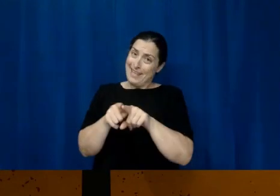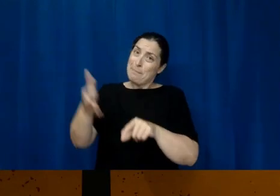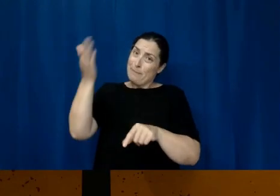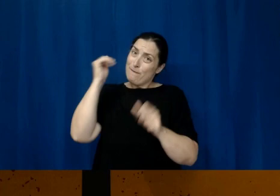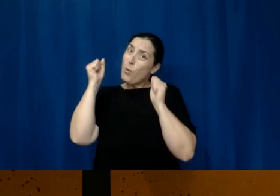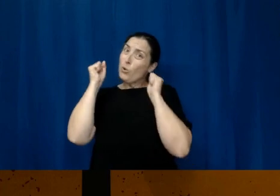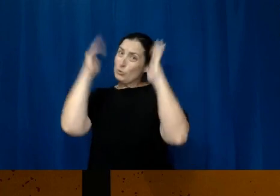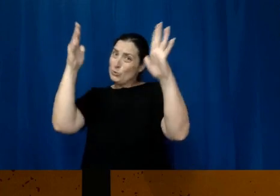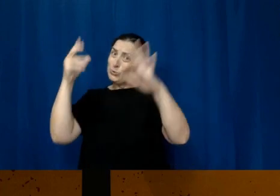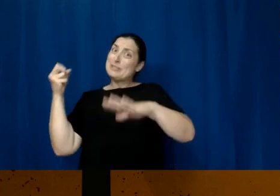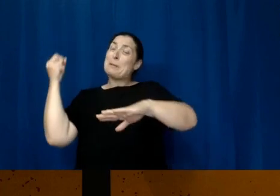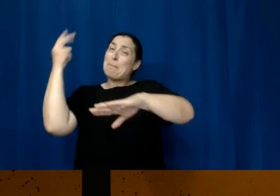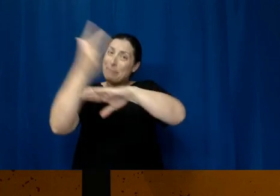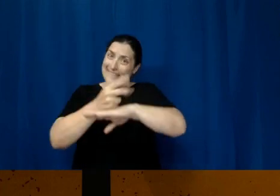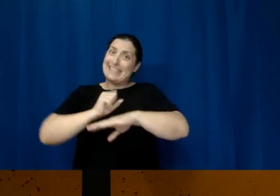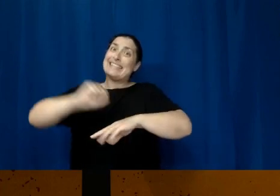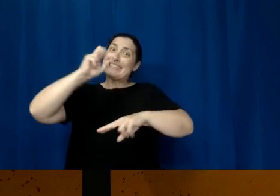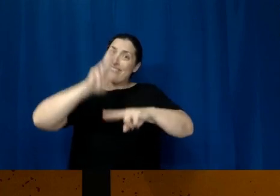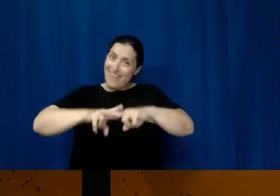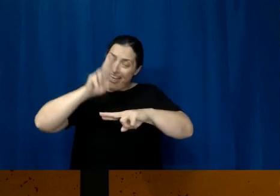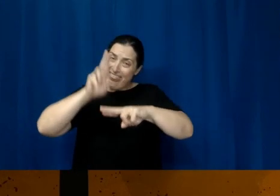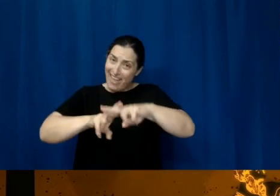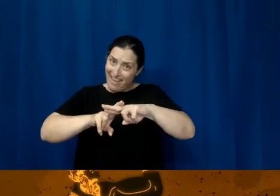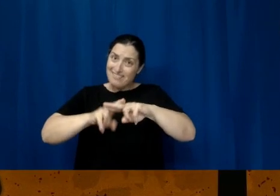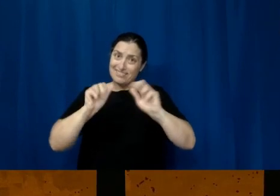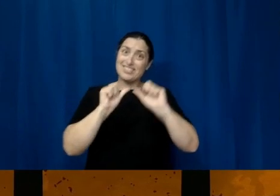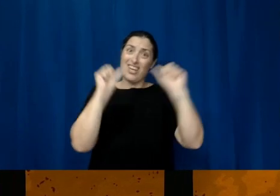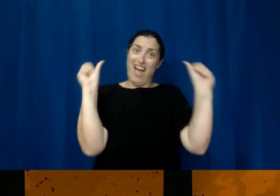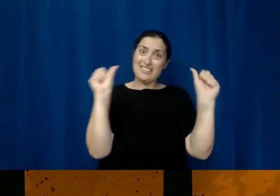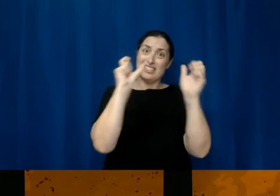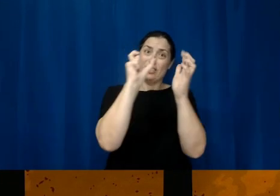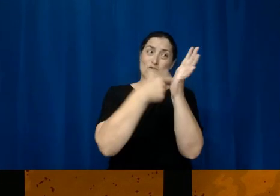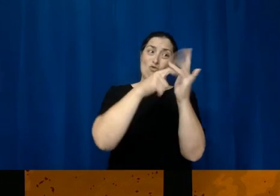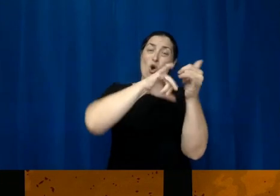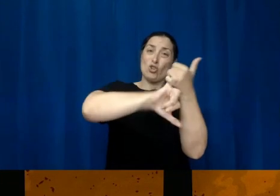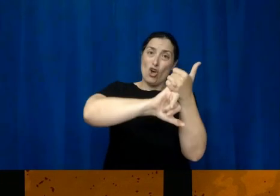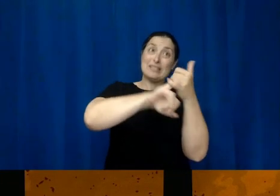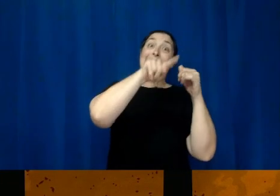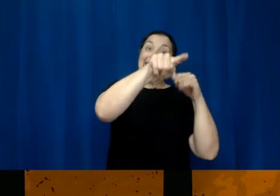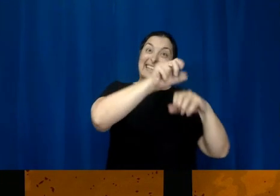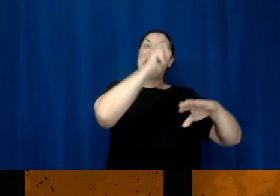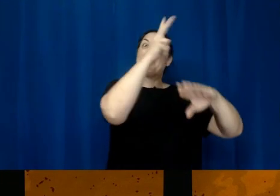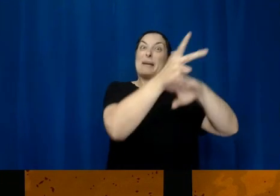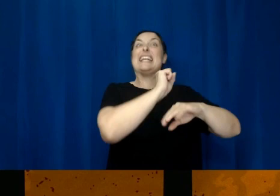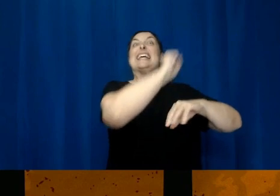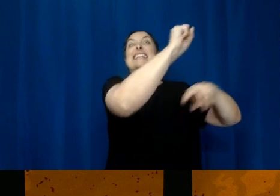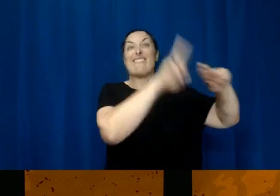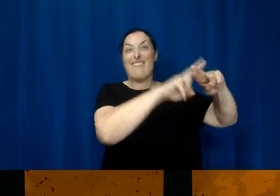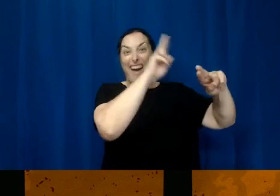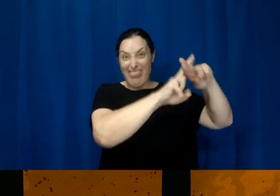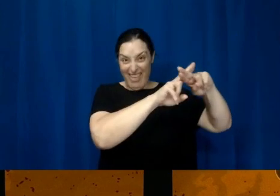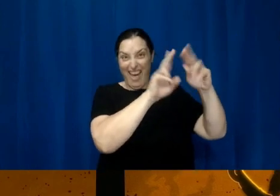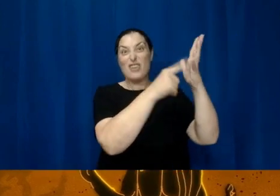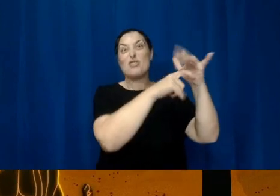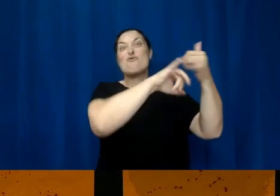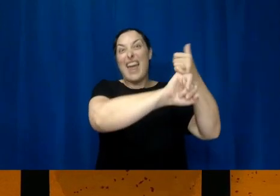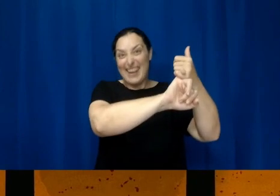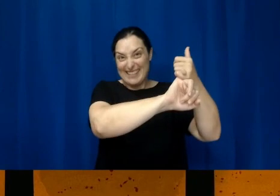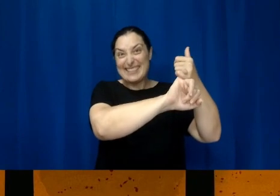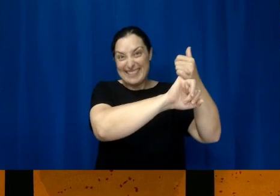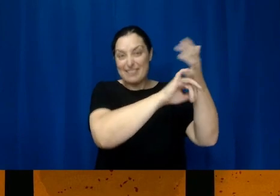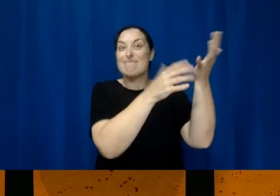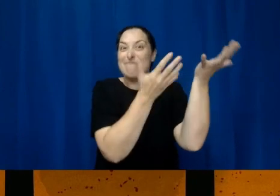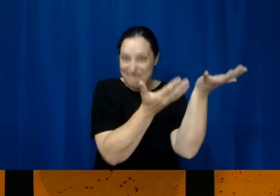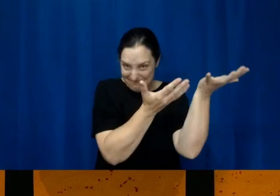won control of the universe by overthrowing his own father, Kronos, who overthrew his own father, the primordial deity Uranus in